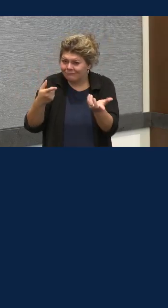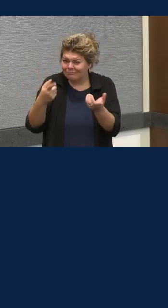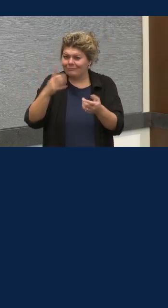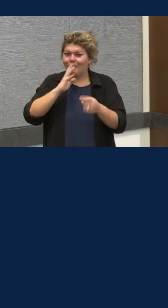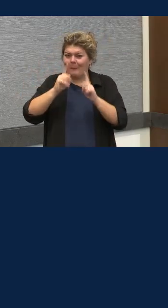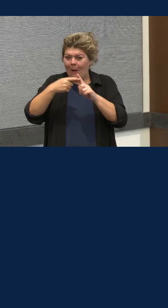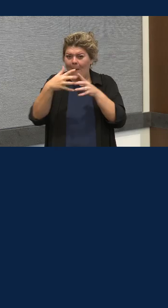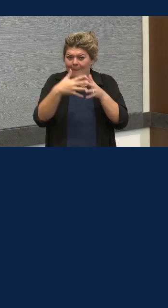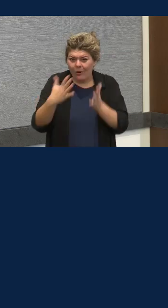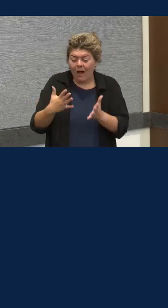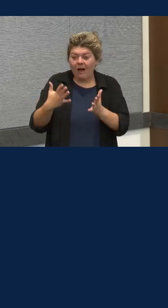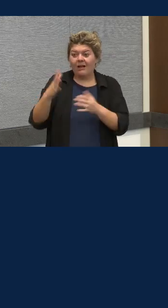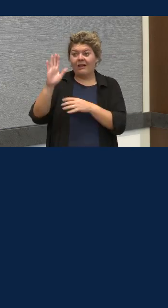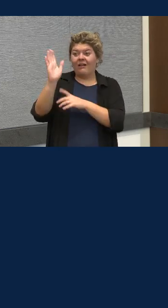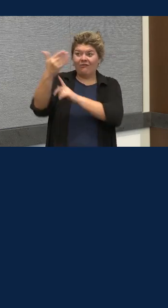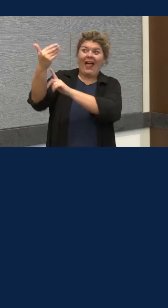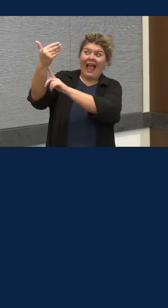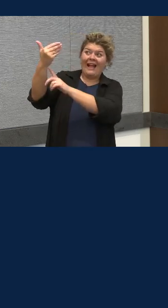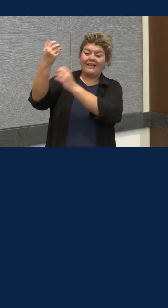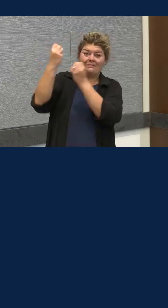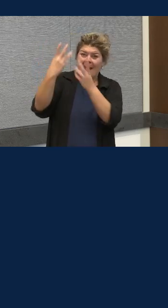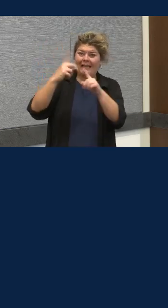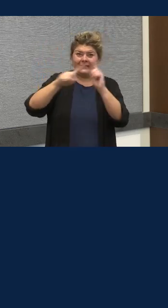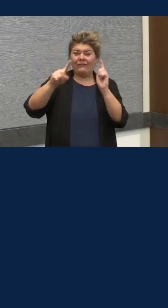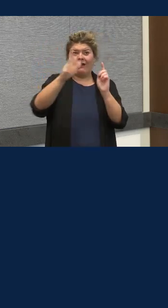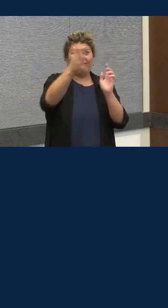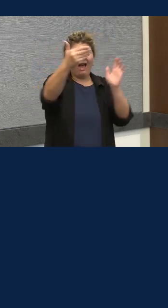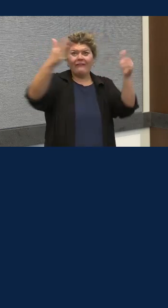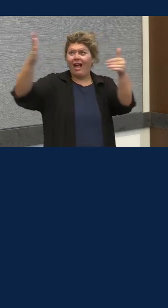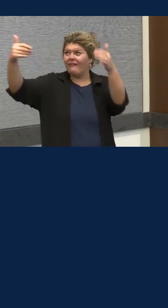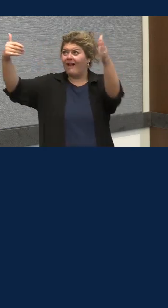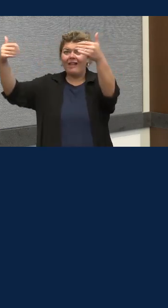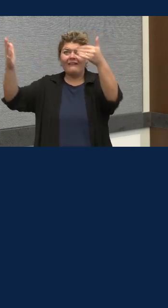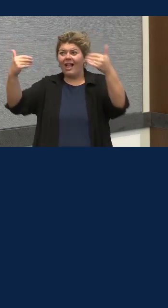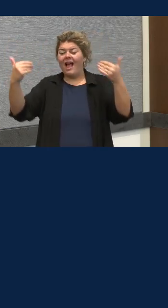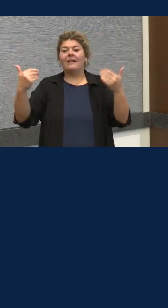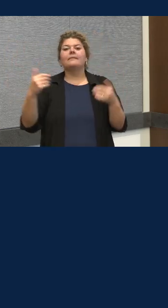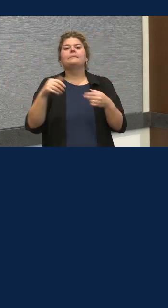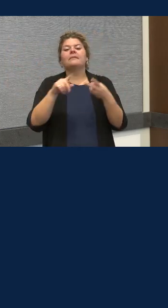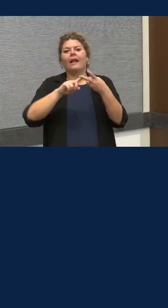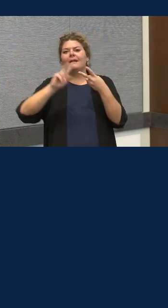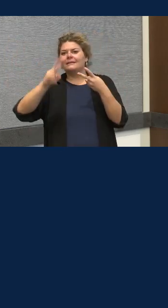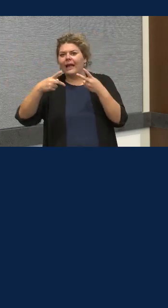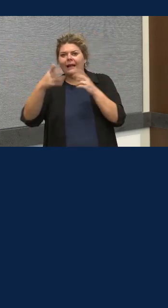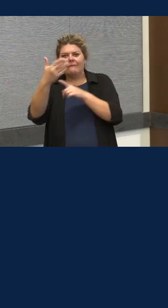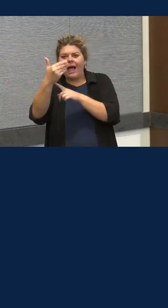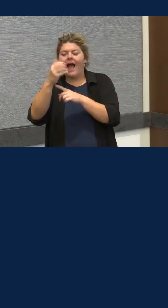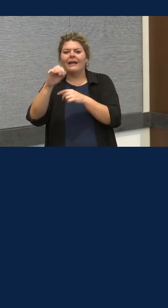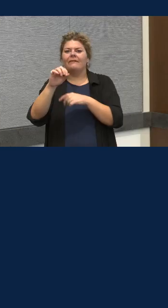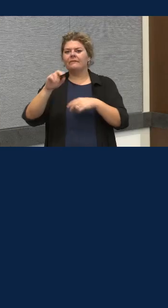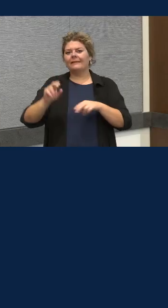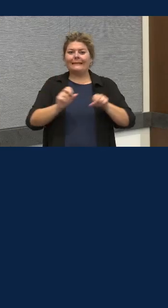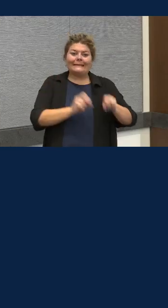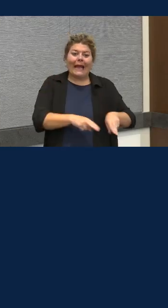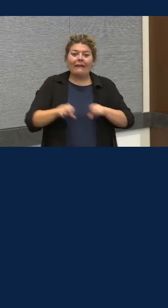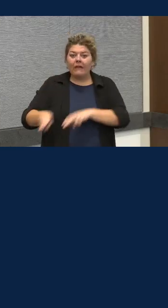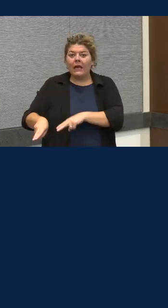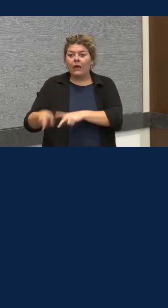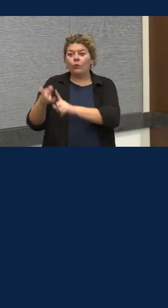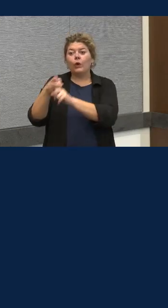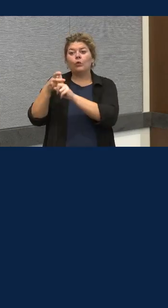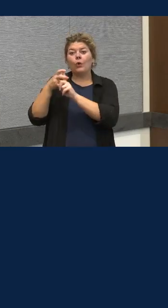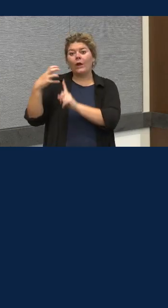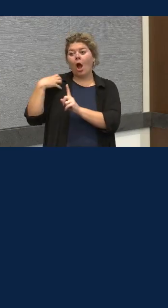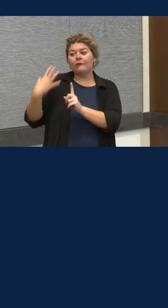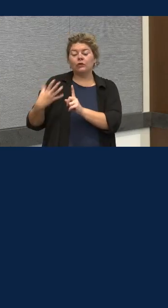So you get flags in a variety of places. There's another flag photograph of a Navy recruiting office. You don't